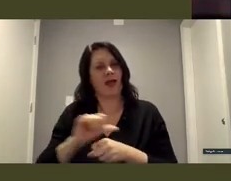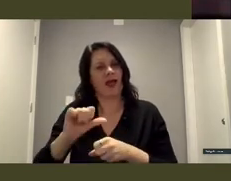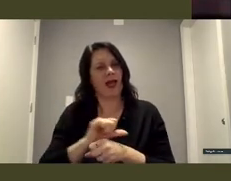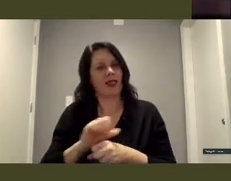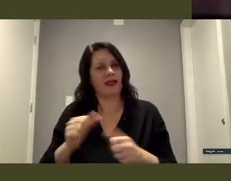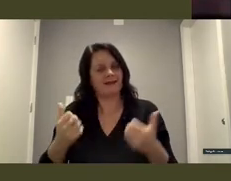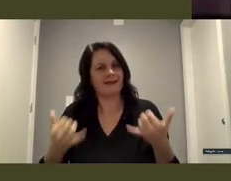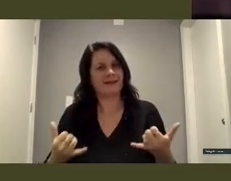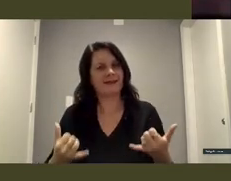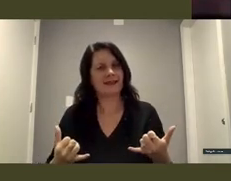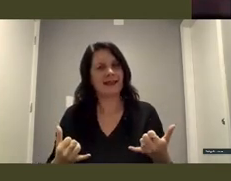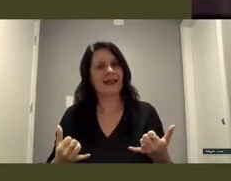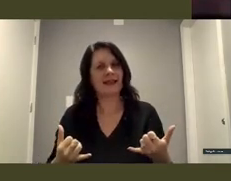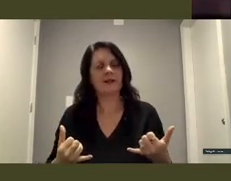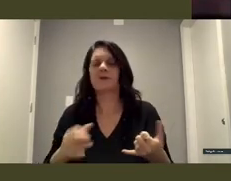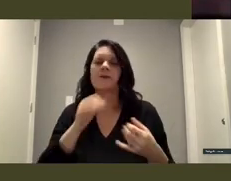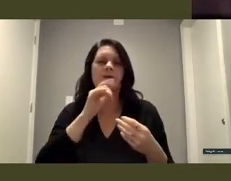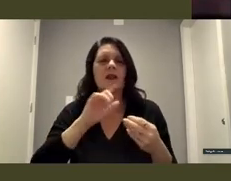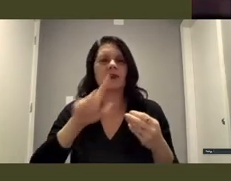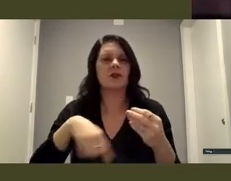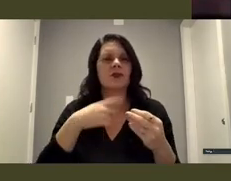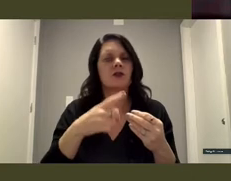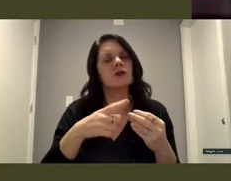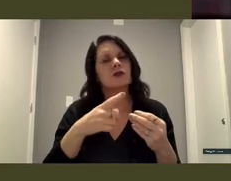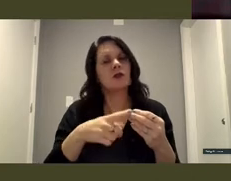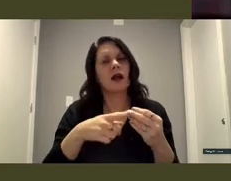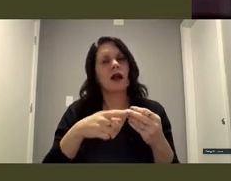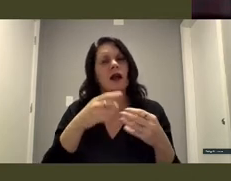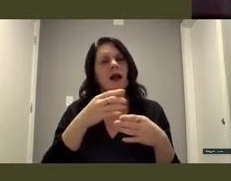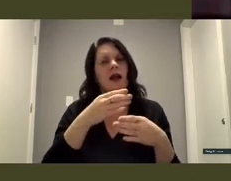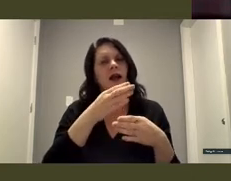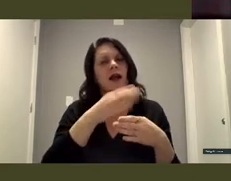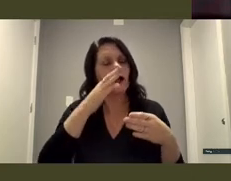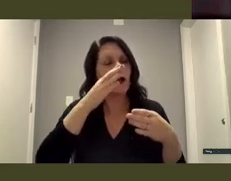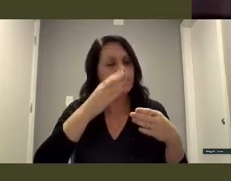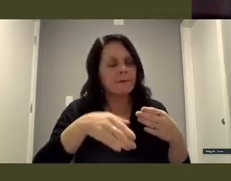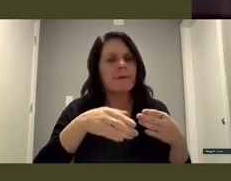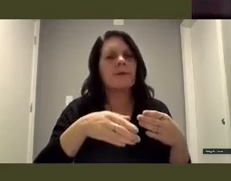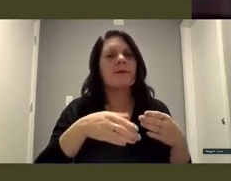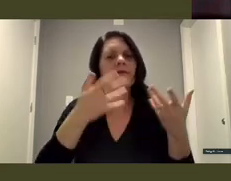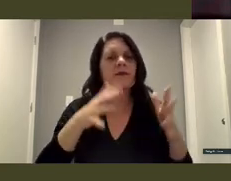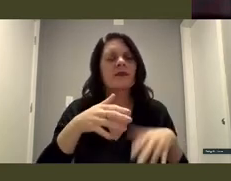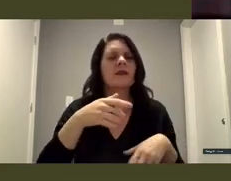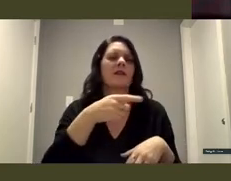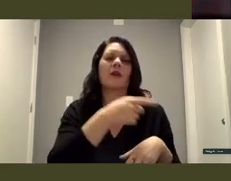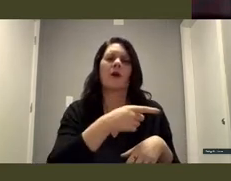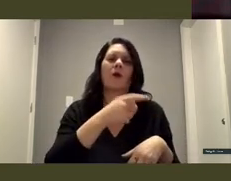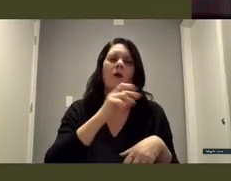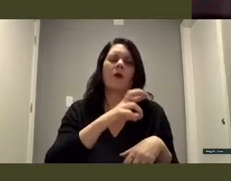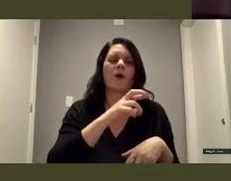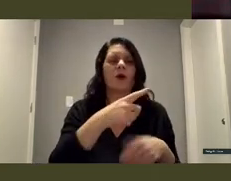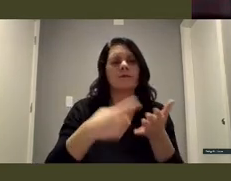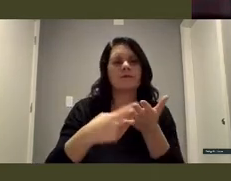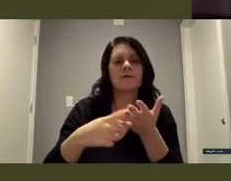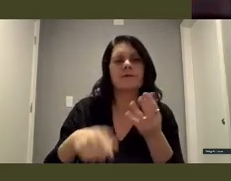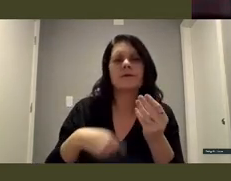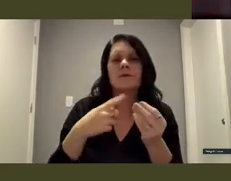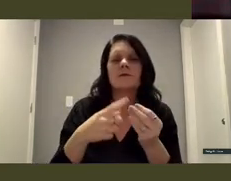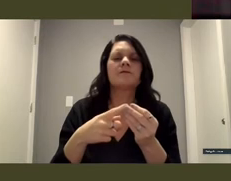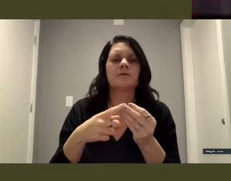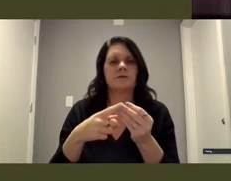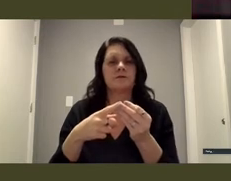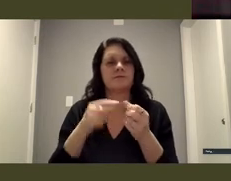about completing Article 6. It is not all about coming to talk about a Glasgow declaration or the rest.